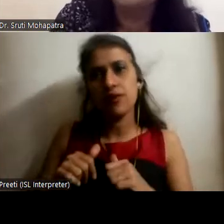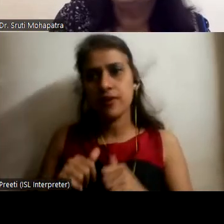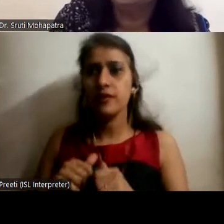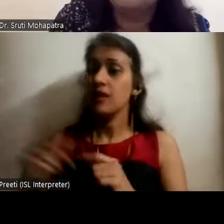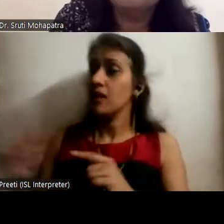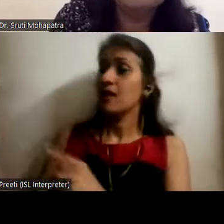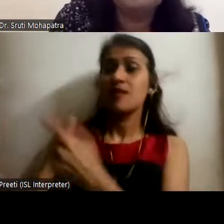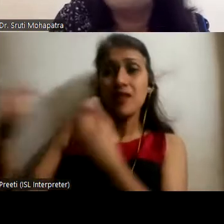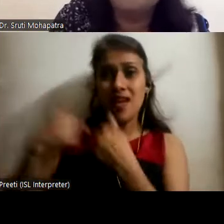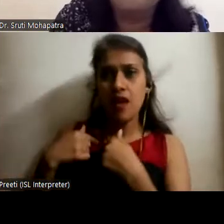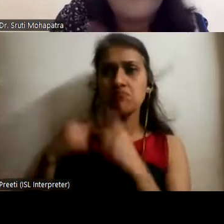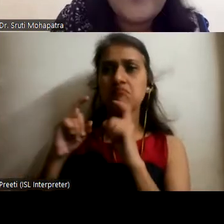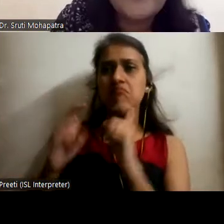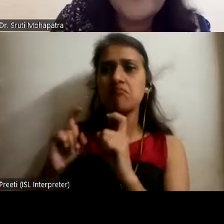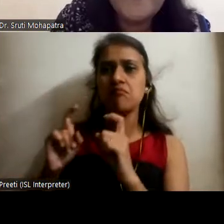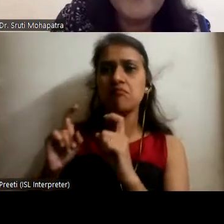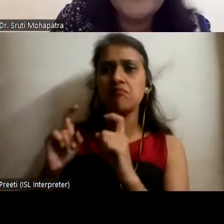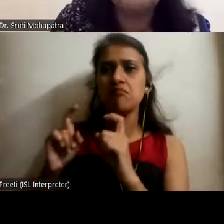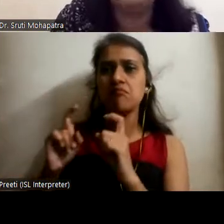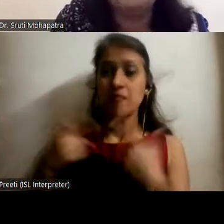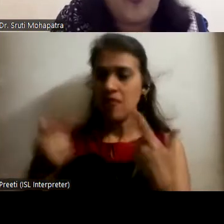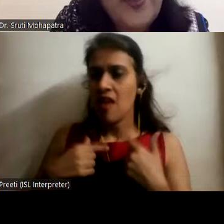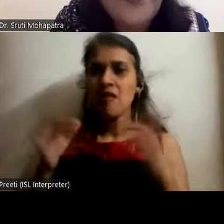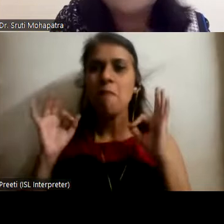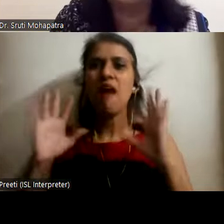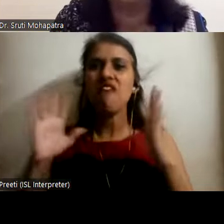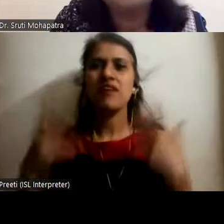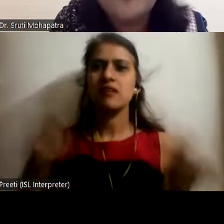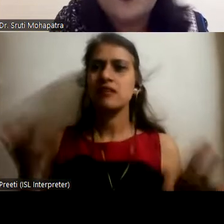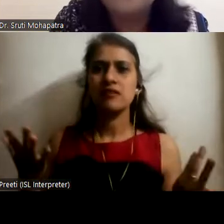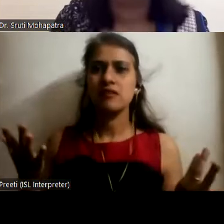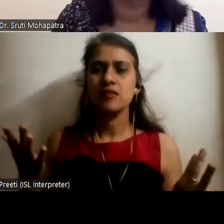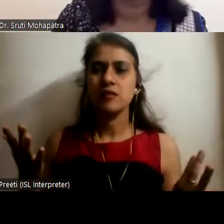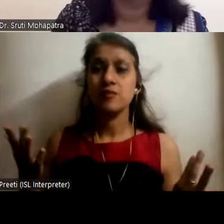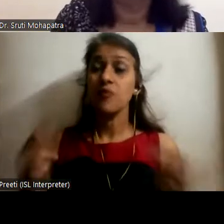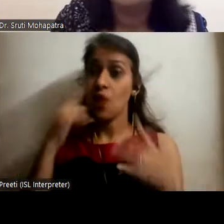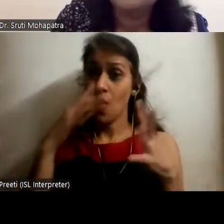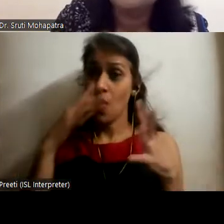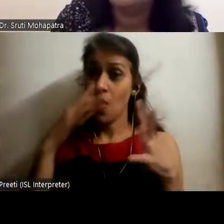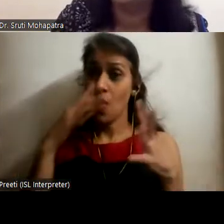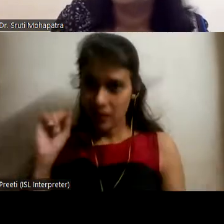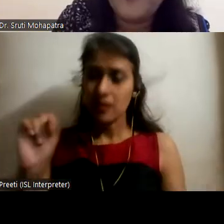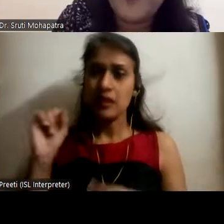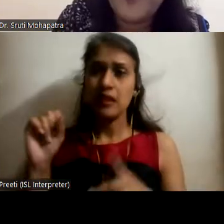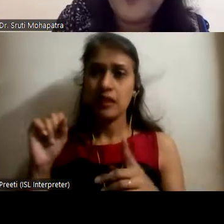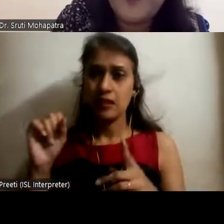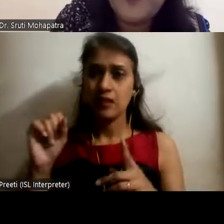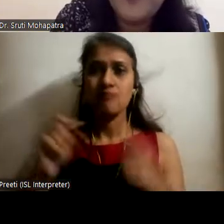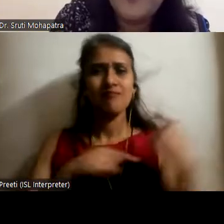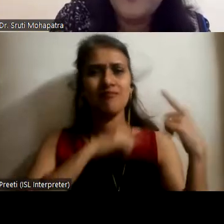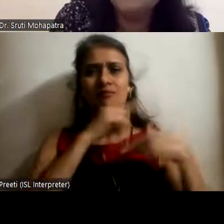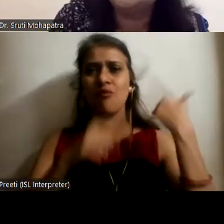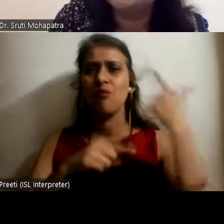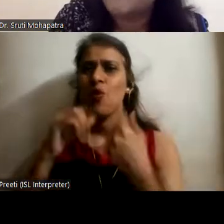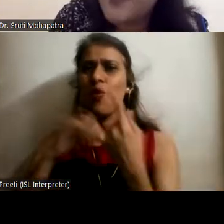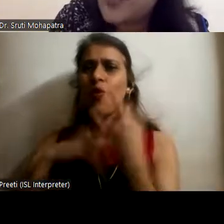them. So they don't fit. They don't fit the role that is given to women in the traditional society of